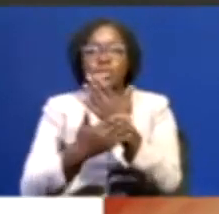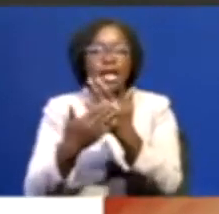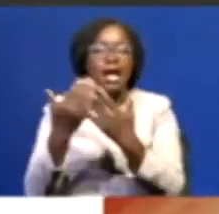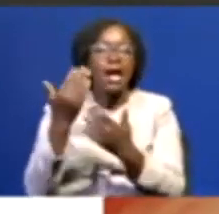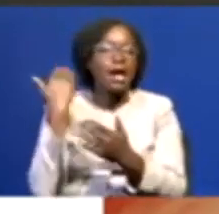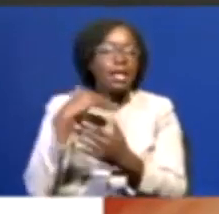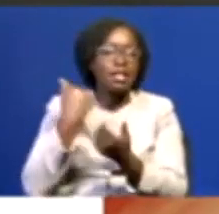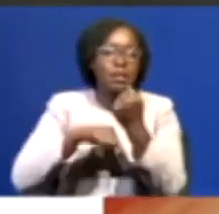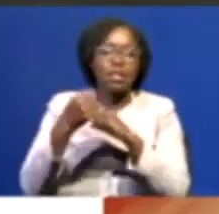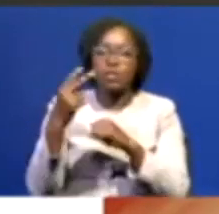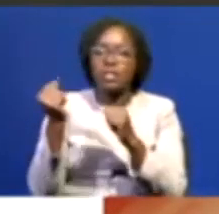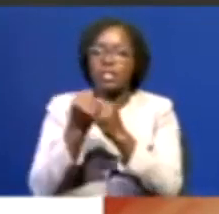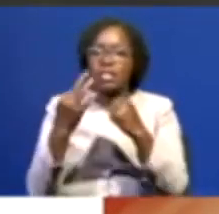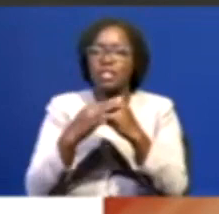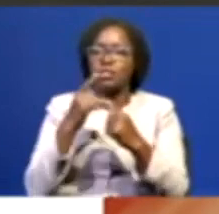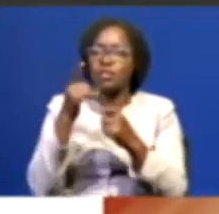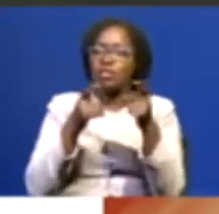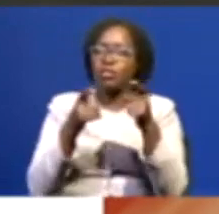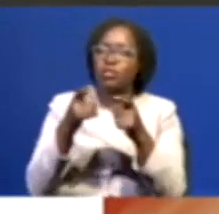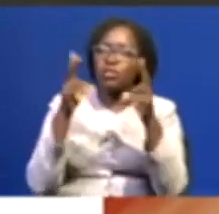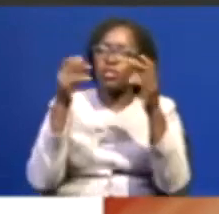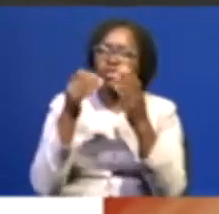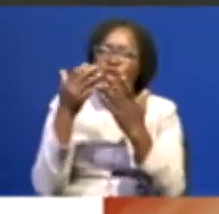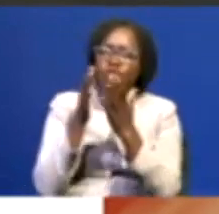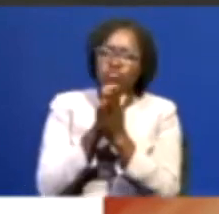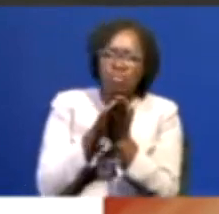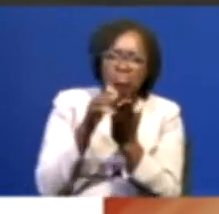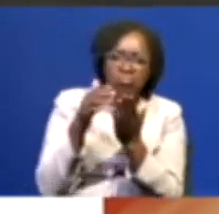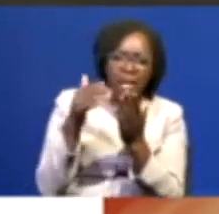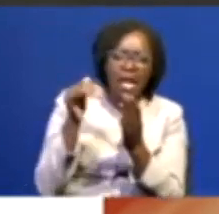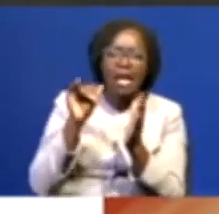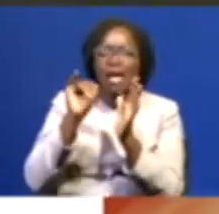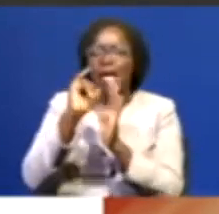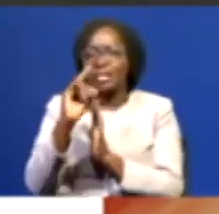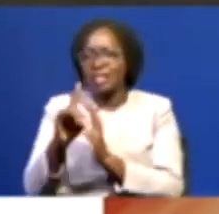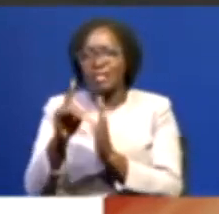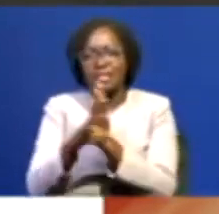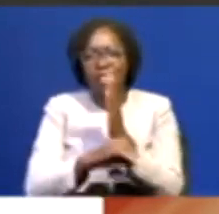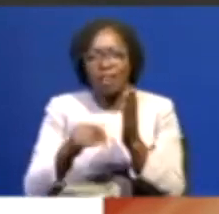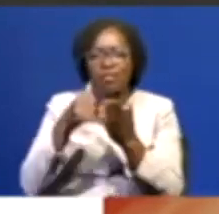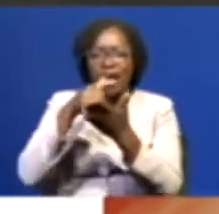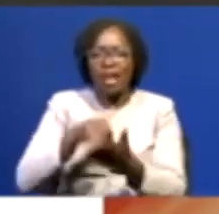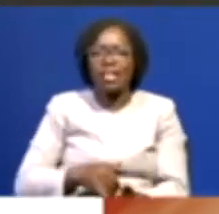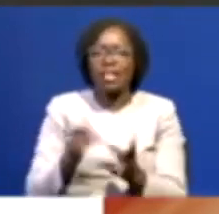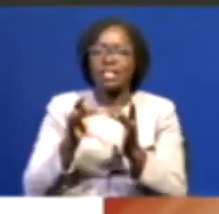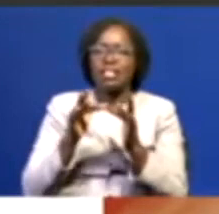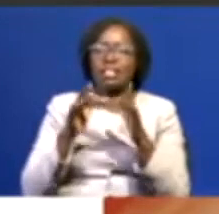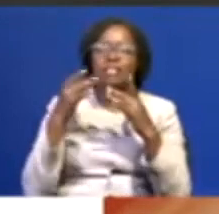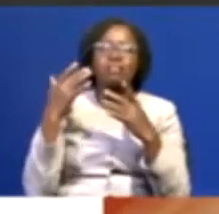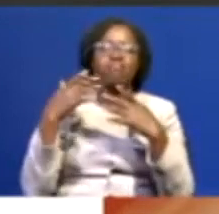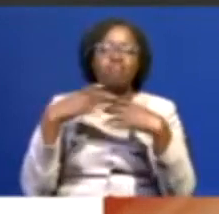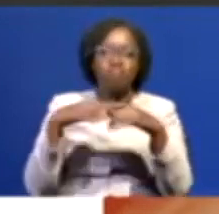of 2018 in order to curb issues of scams, identity theft, hacking, and internet fraud. Principal Secretary